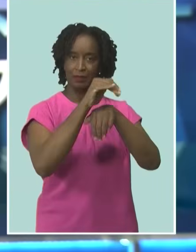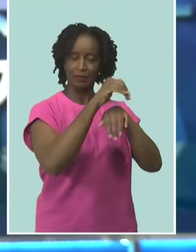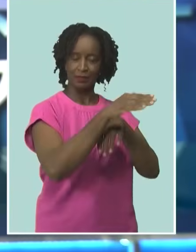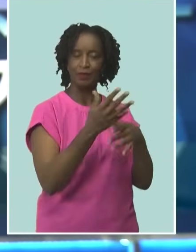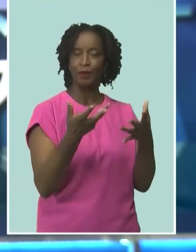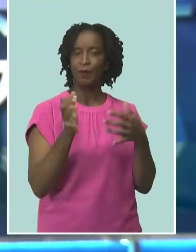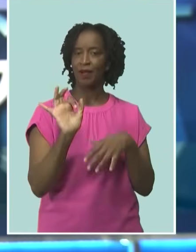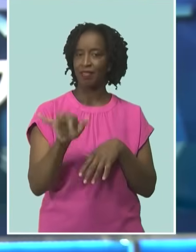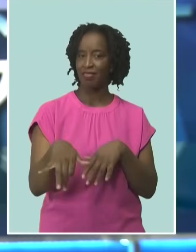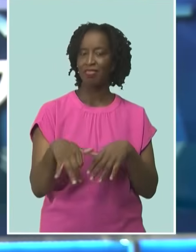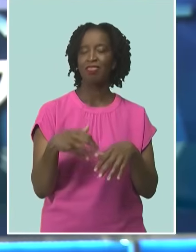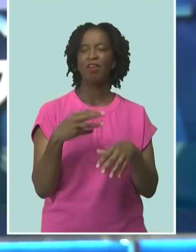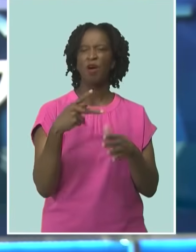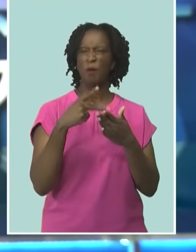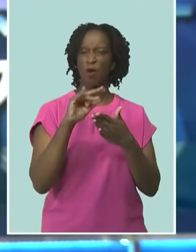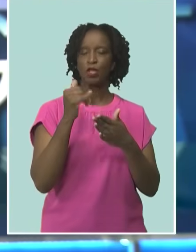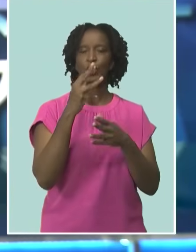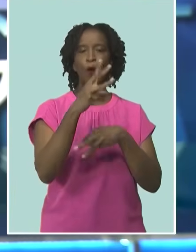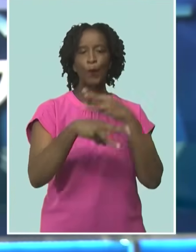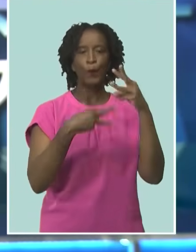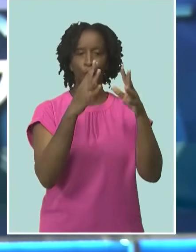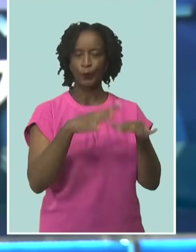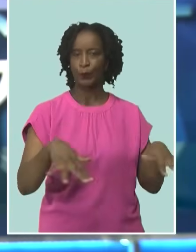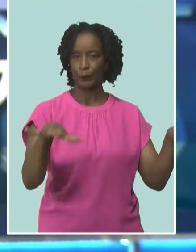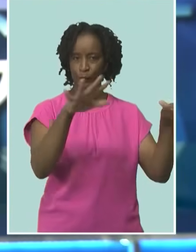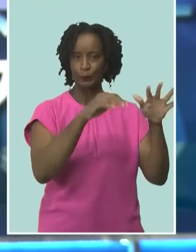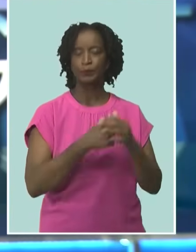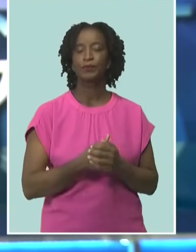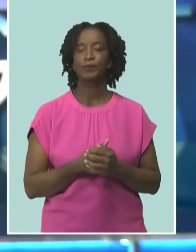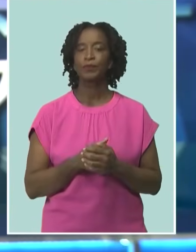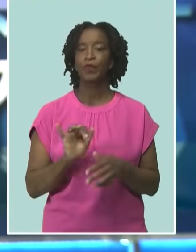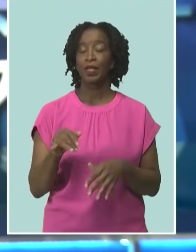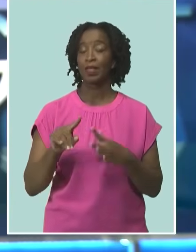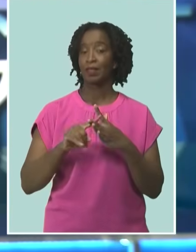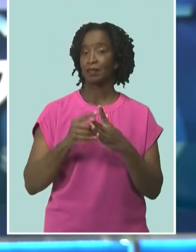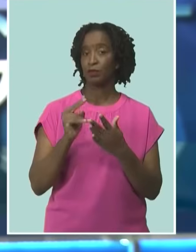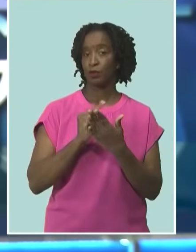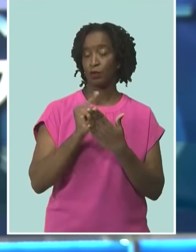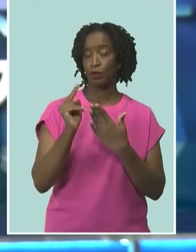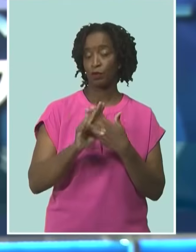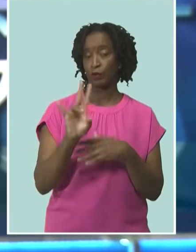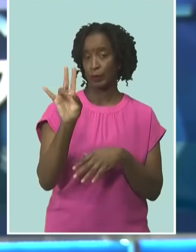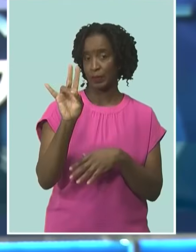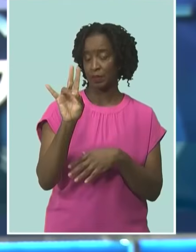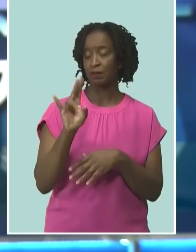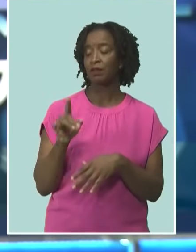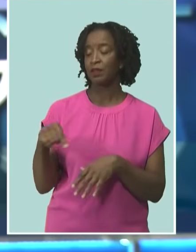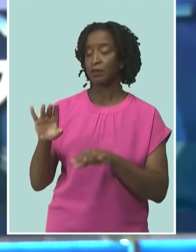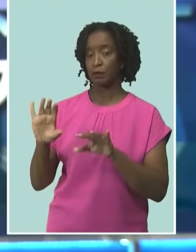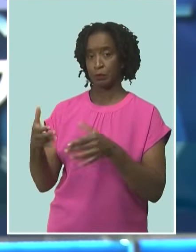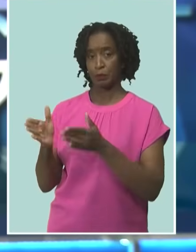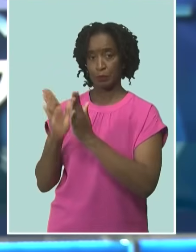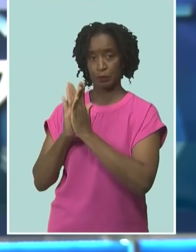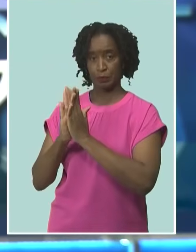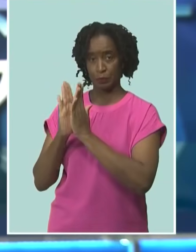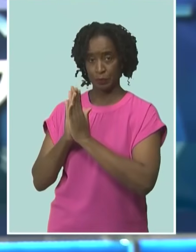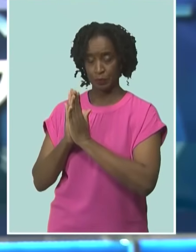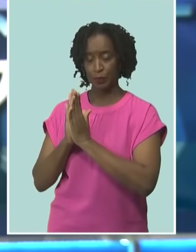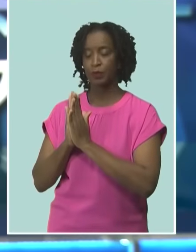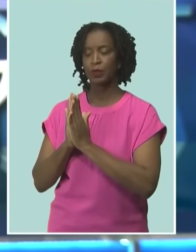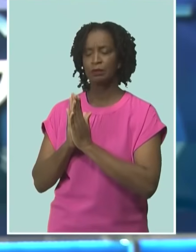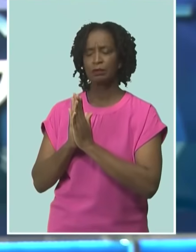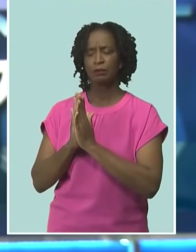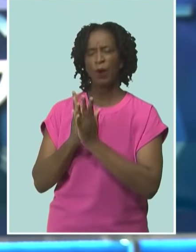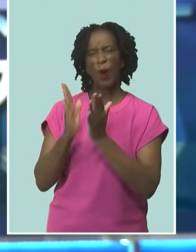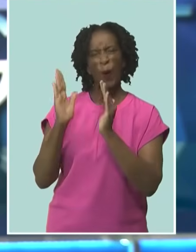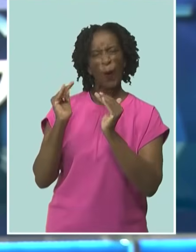launching first in Barbados. With its November 7th launch date, the Prayer Warriors are hoping that people see the initiative as a